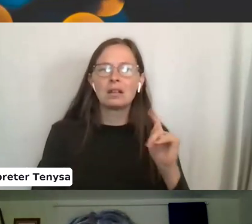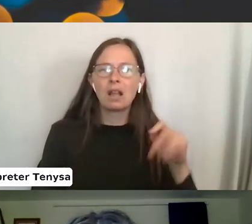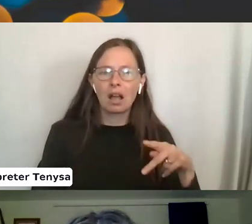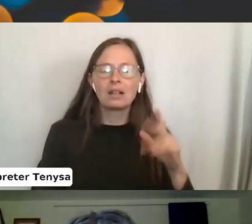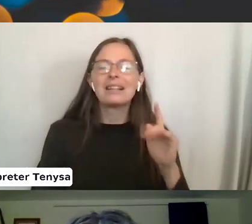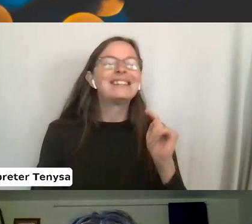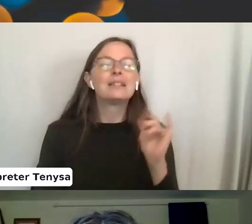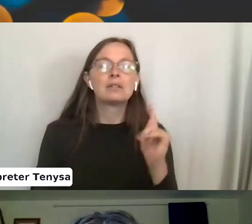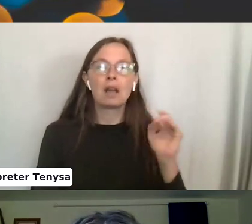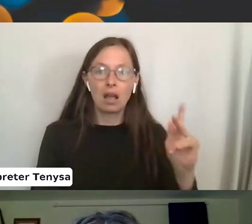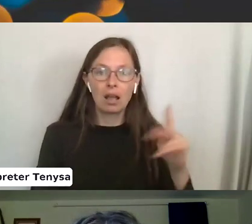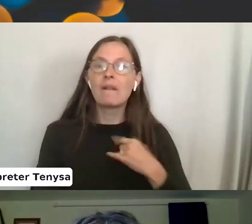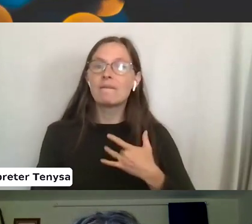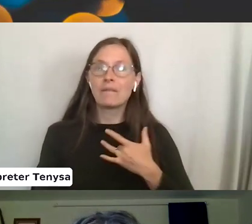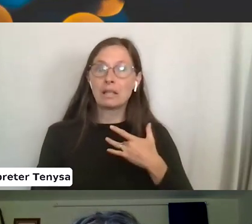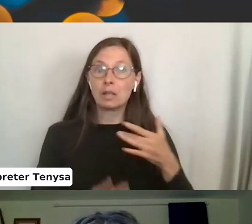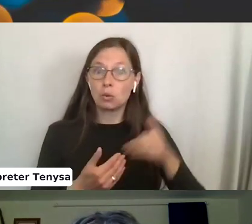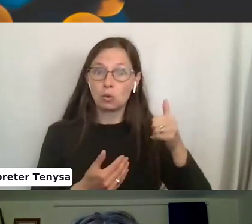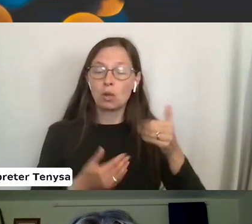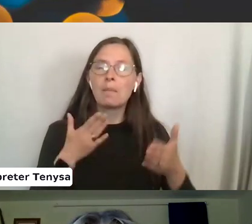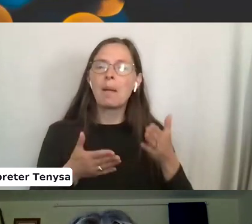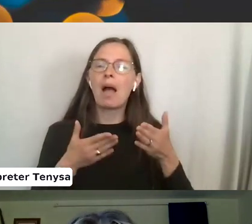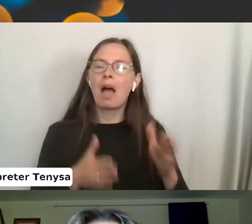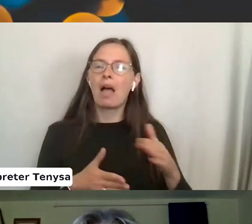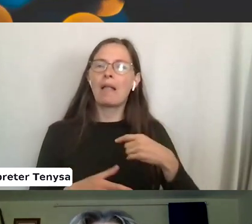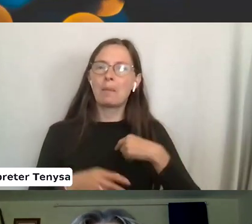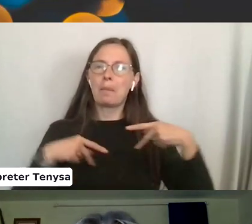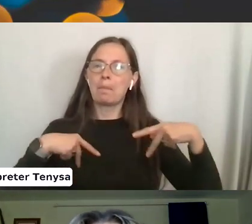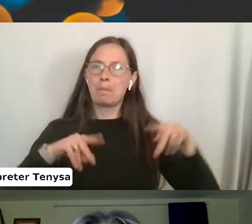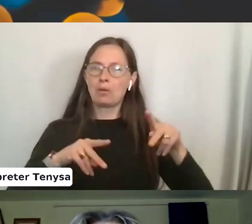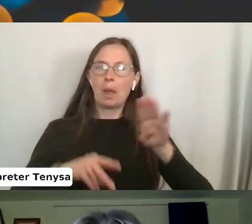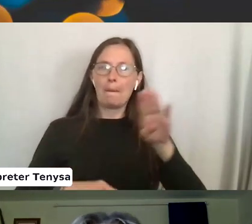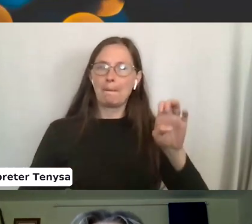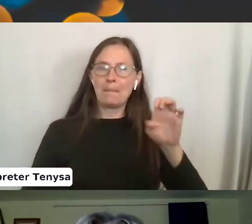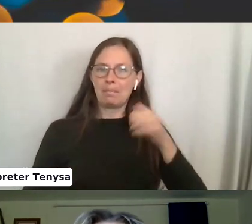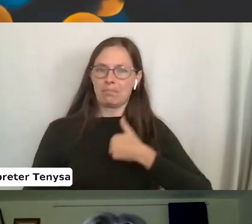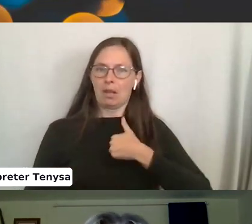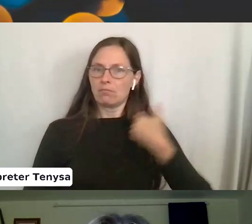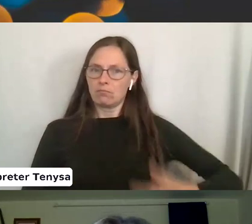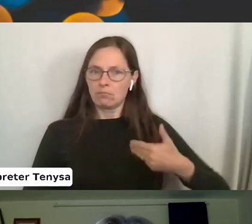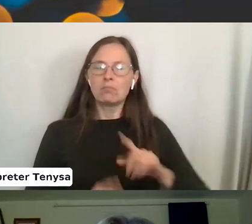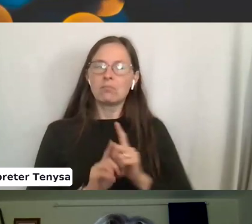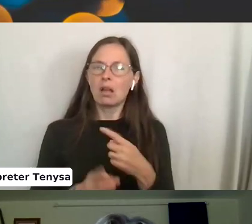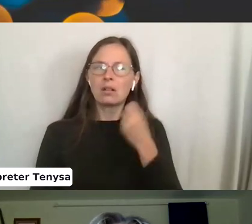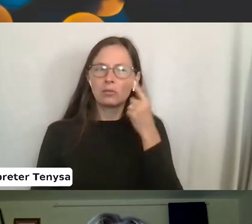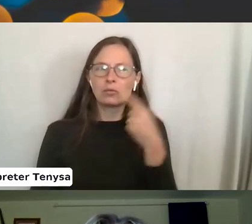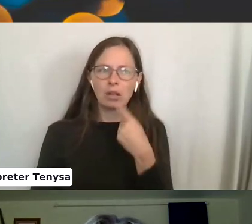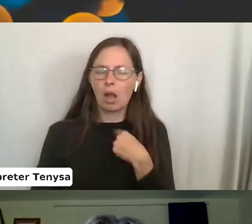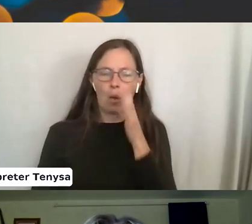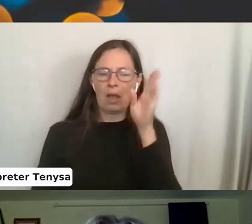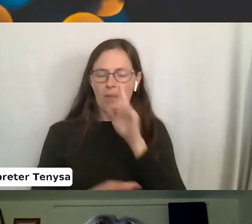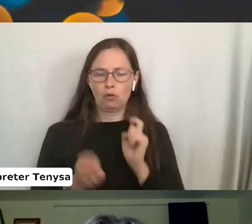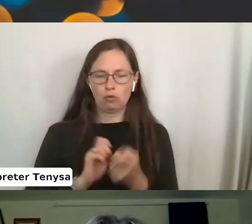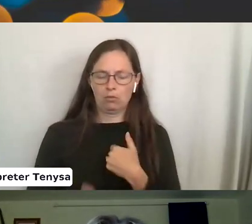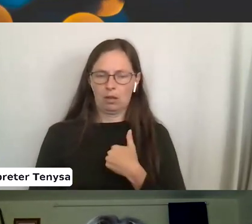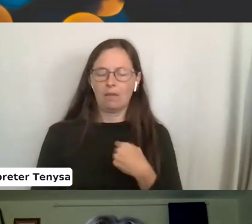easier. I feel like it maybe allows me permission to be who I am, but I get what you're saying. Like, I would never change who I am,